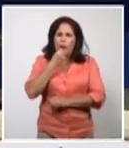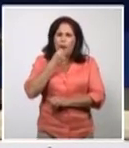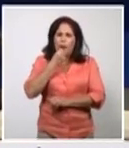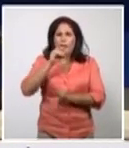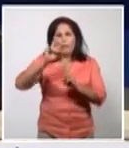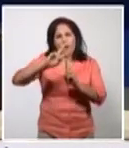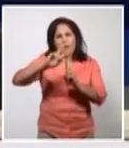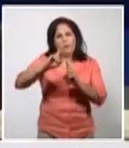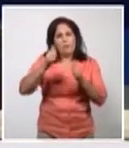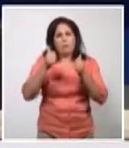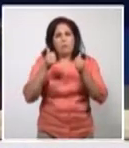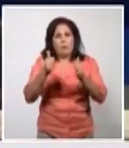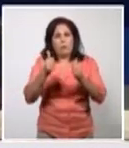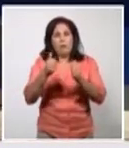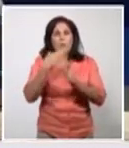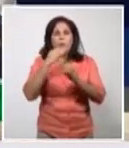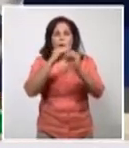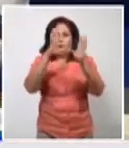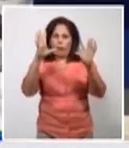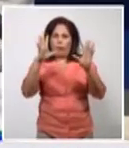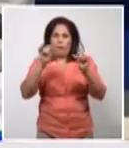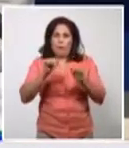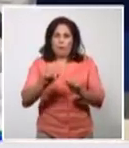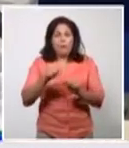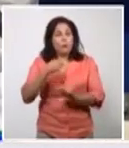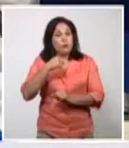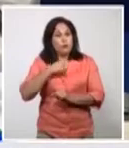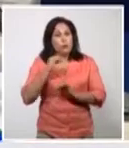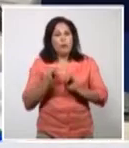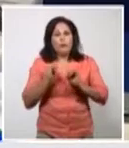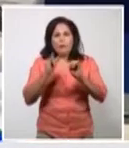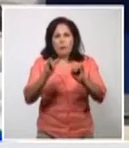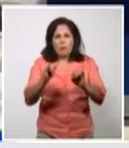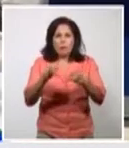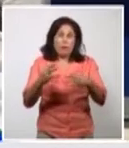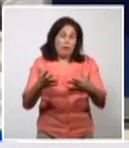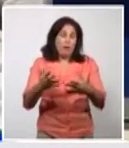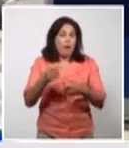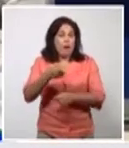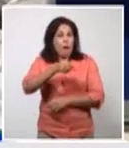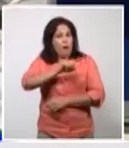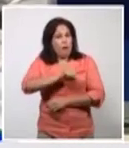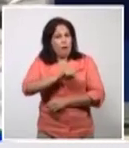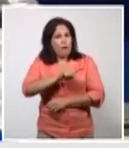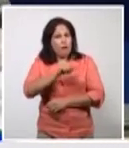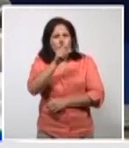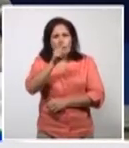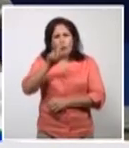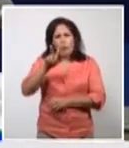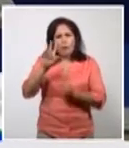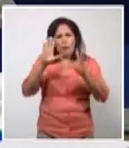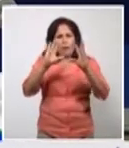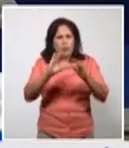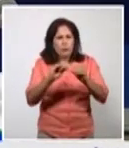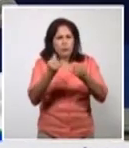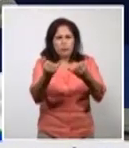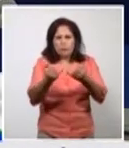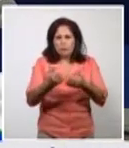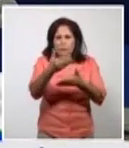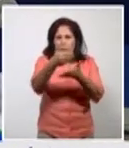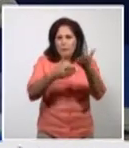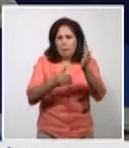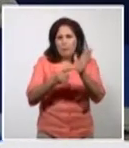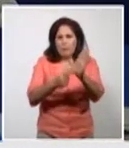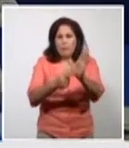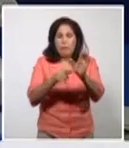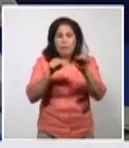possible every morning. We start this briefing with good news. In